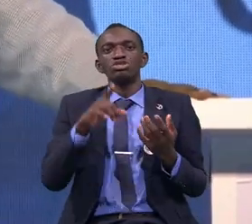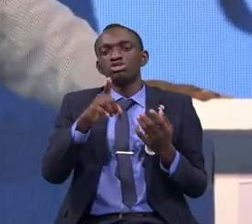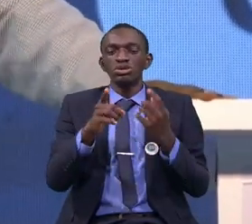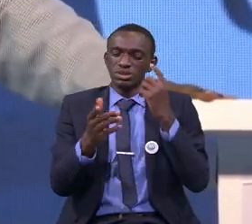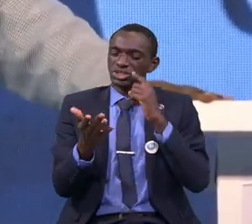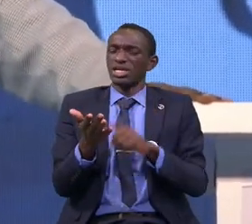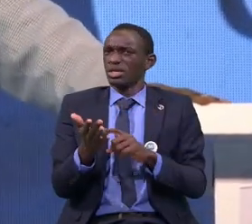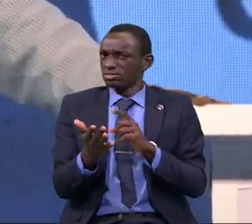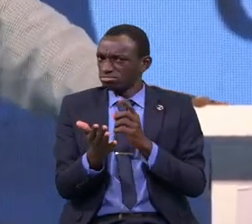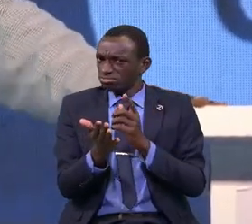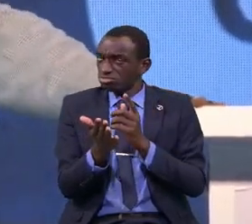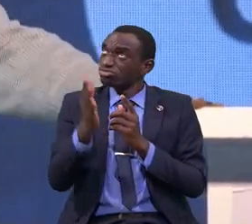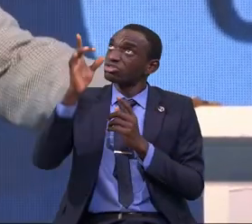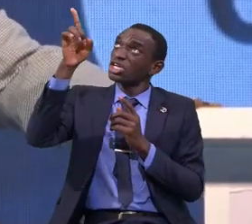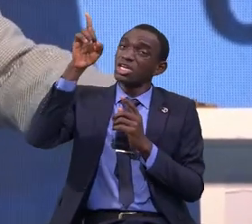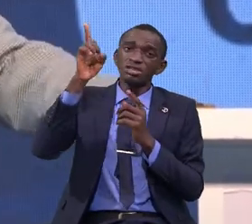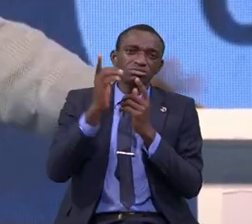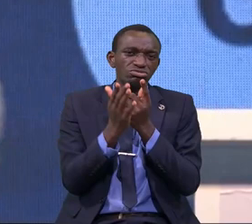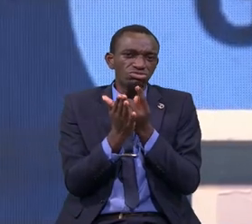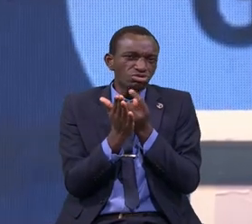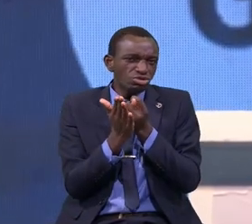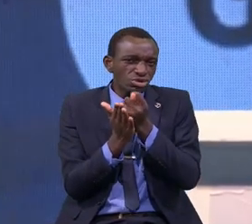truthfulness of God immaculate,